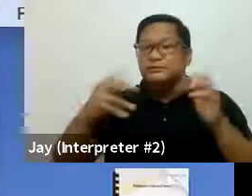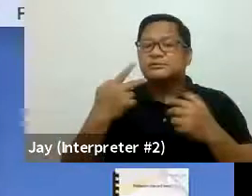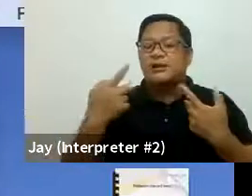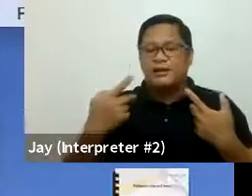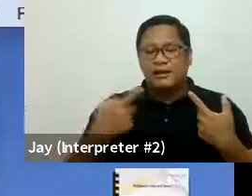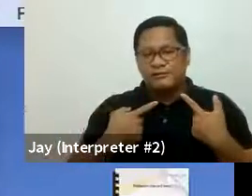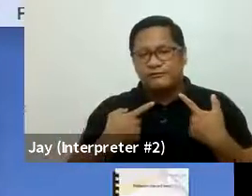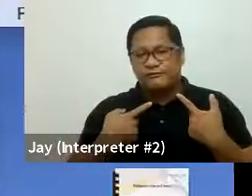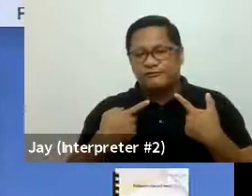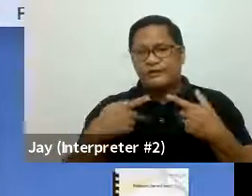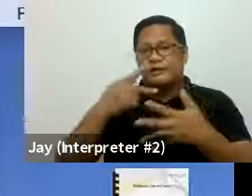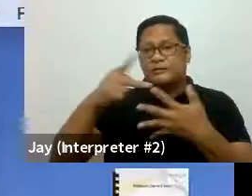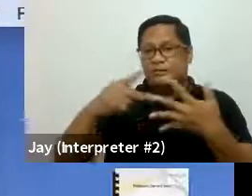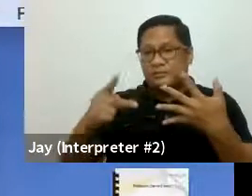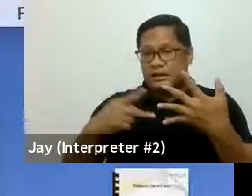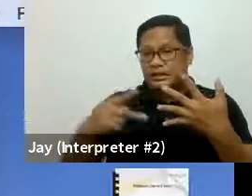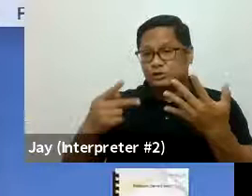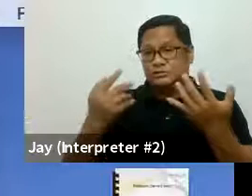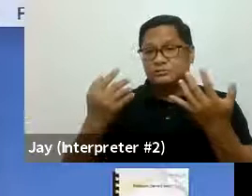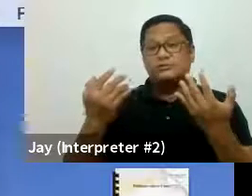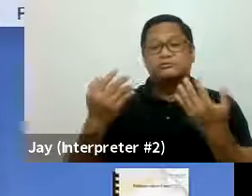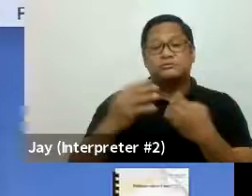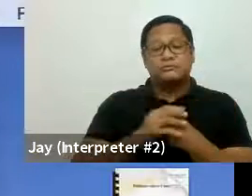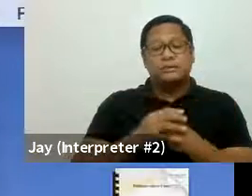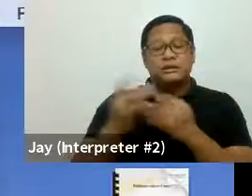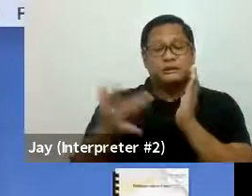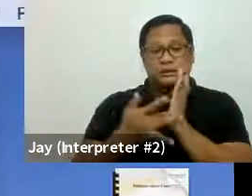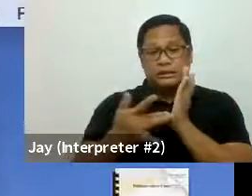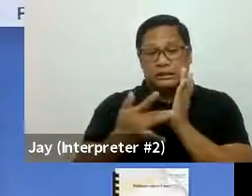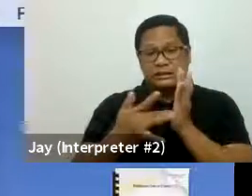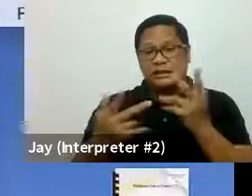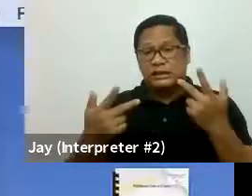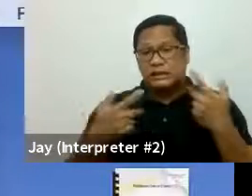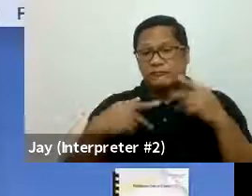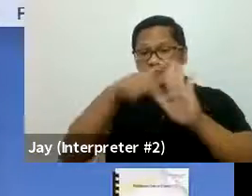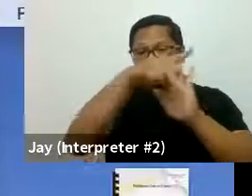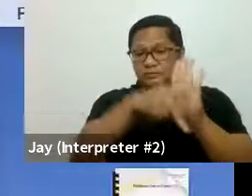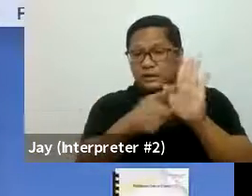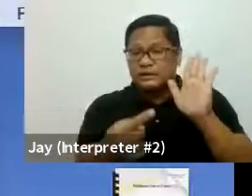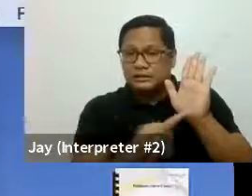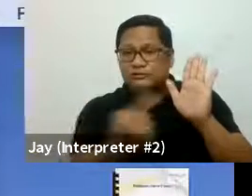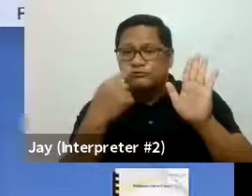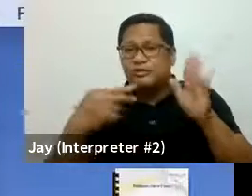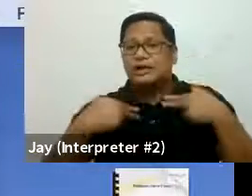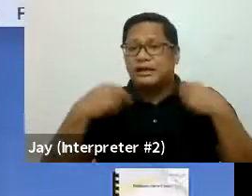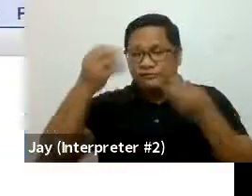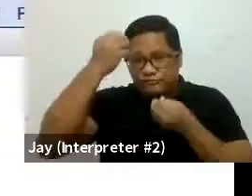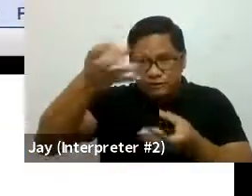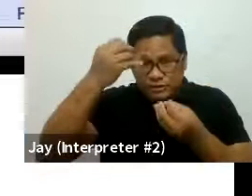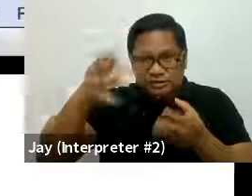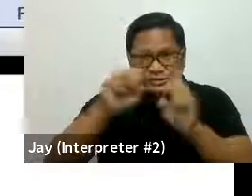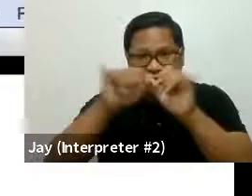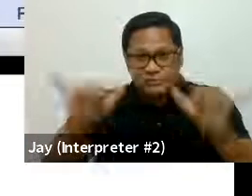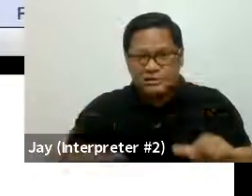the population coverage right now is technically we're coming out with the policies on our health information system. It is